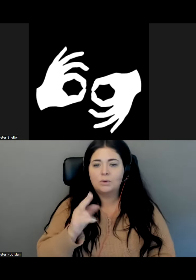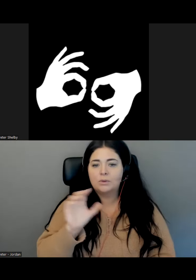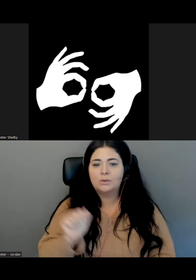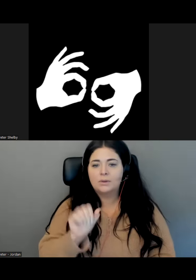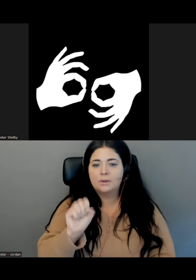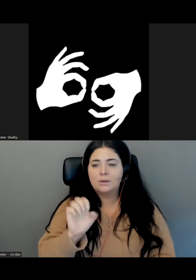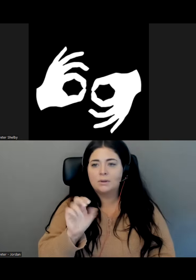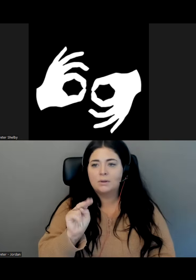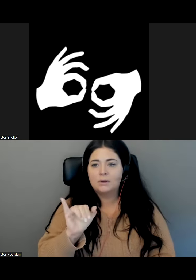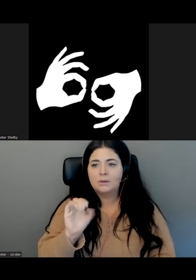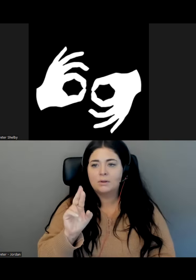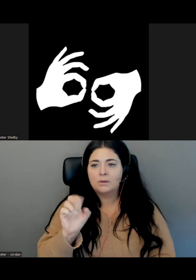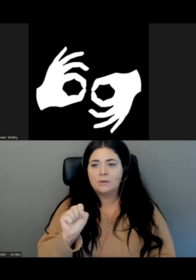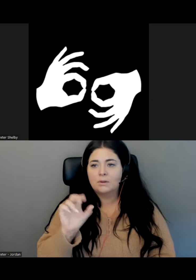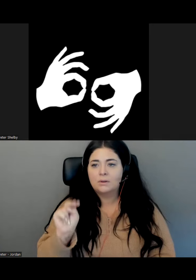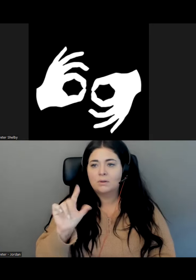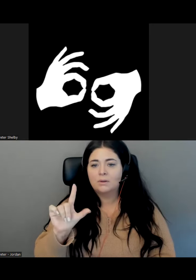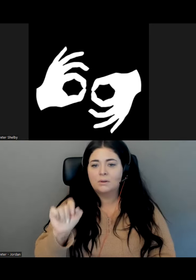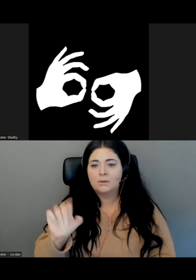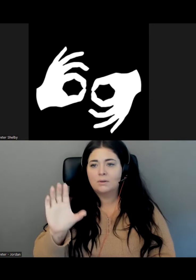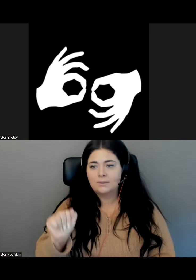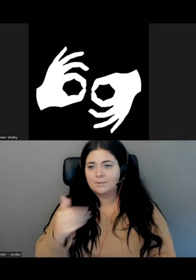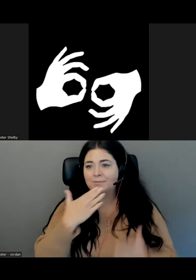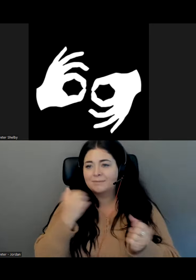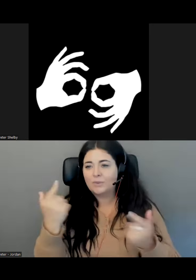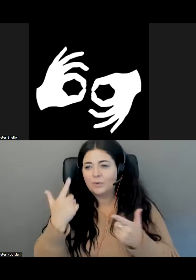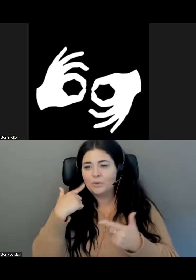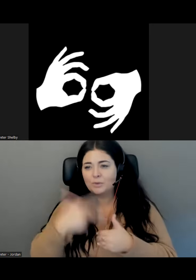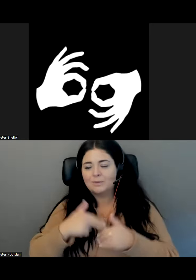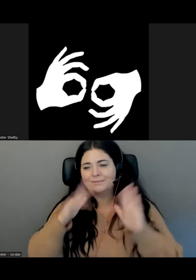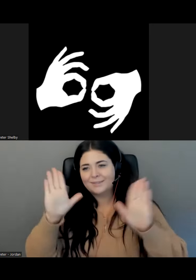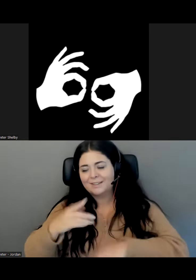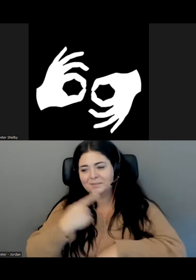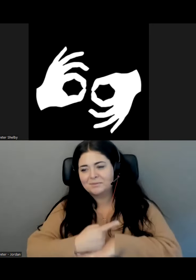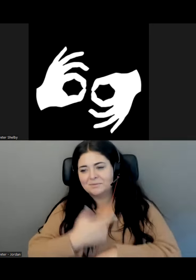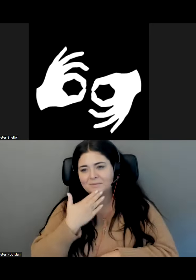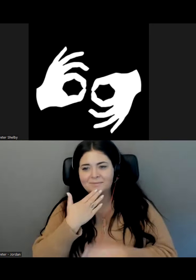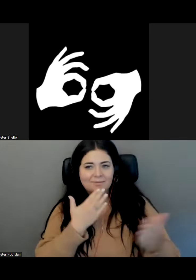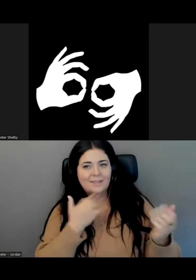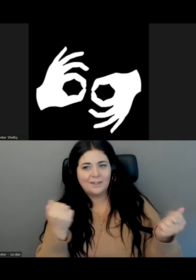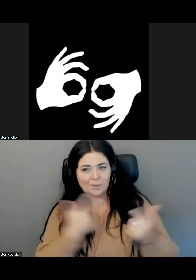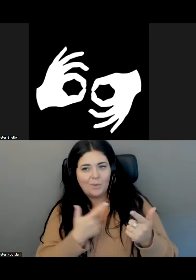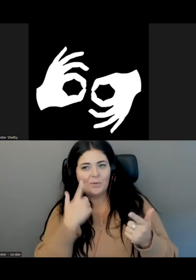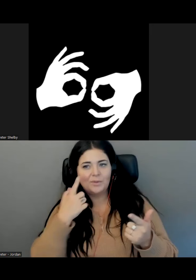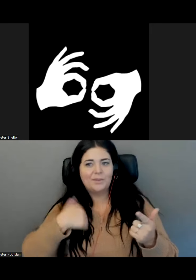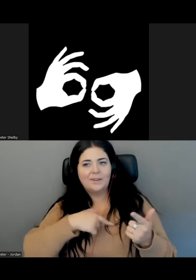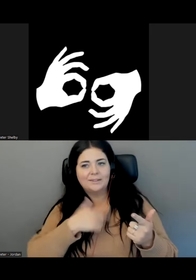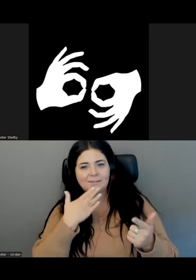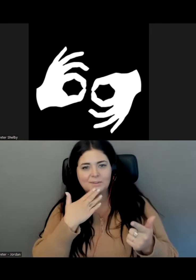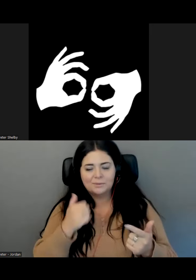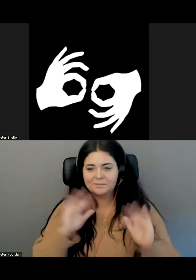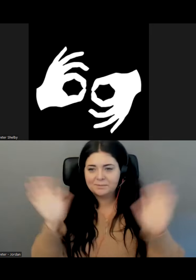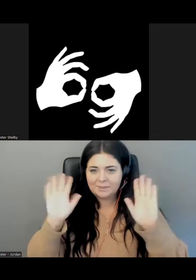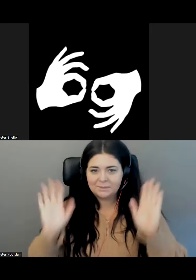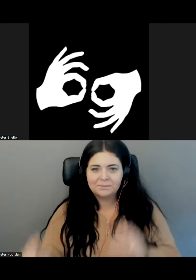outreach@seniorsnl.ca. Thank you, everybody, for joining, and have a lovely day. Thank you guys so much.